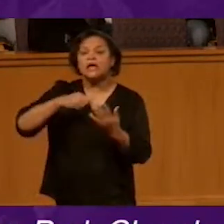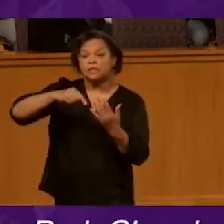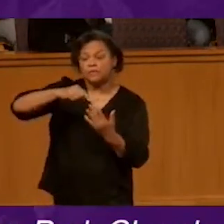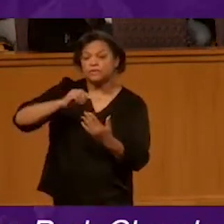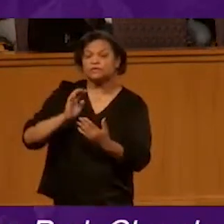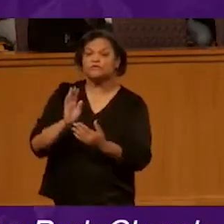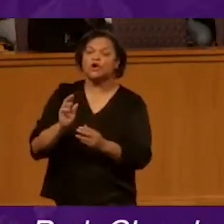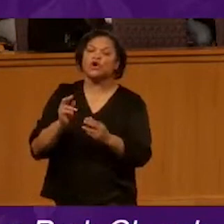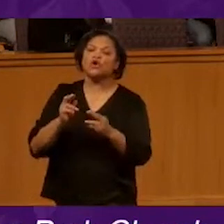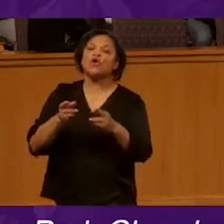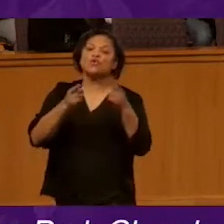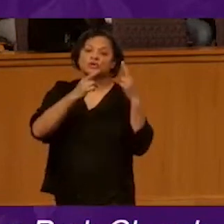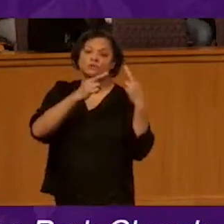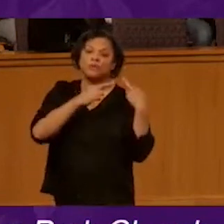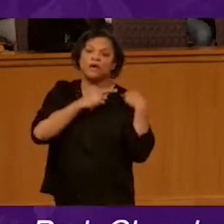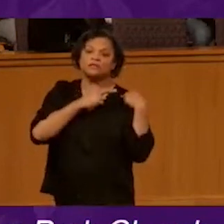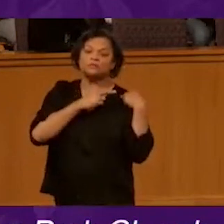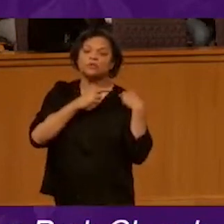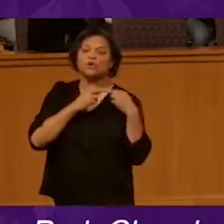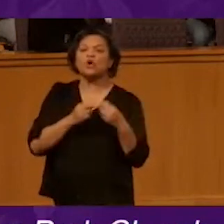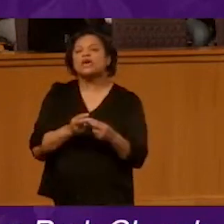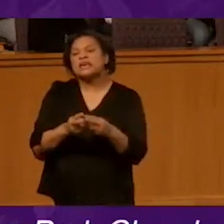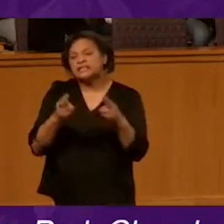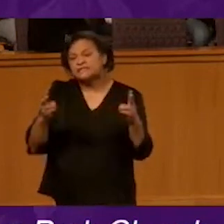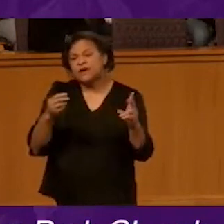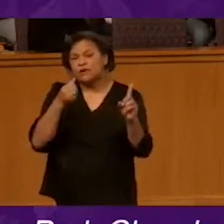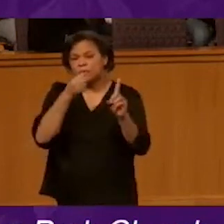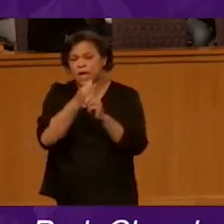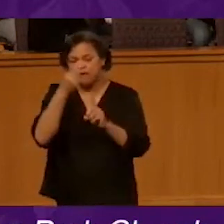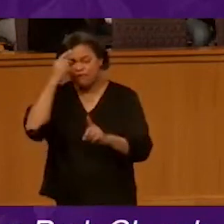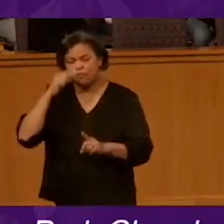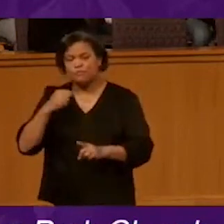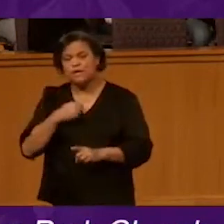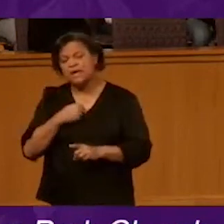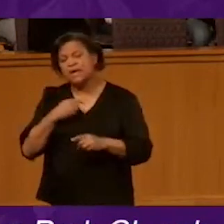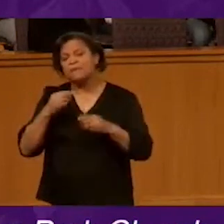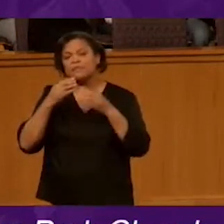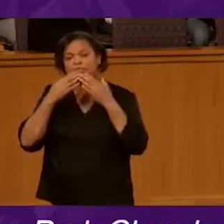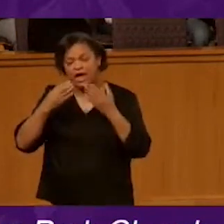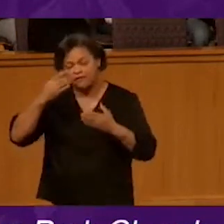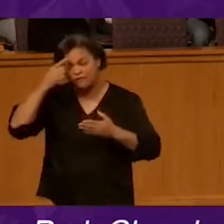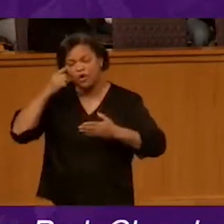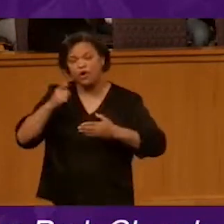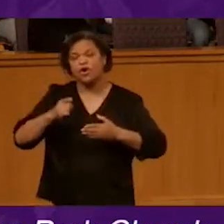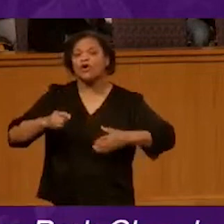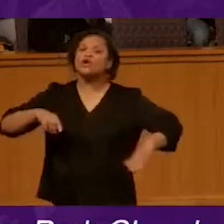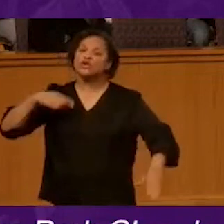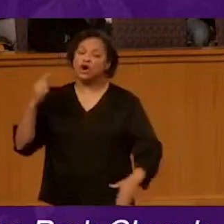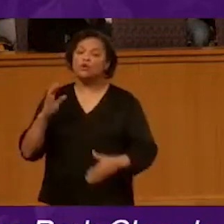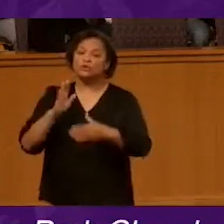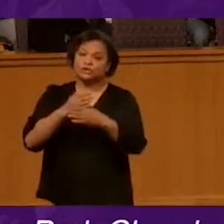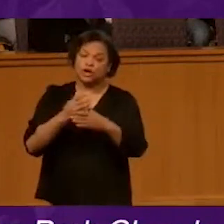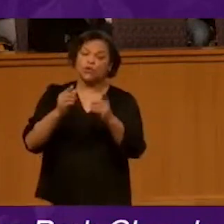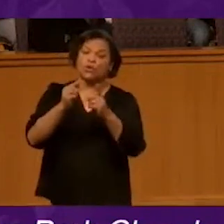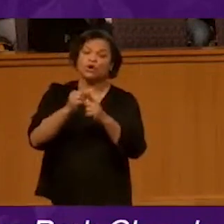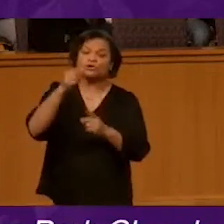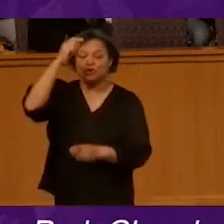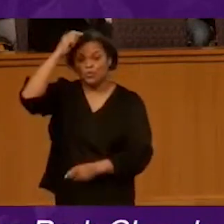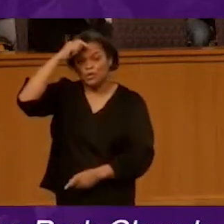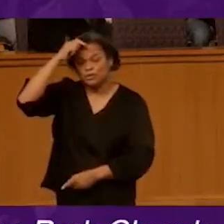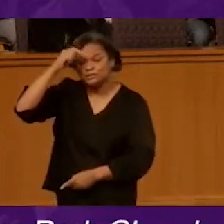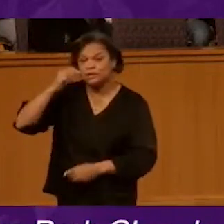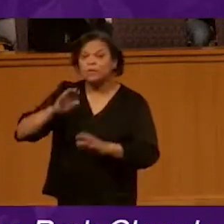responsibilities was very impactful for me. So I am truly grateful for her. She would always share words of wisdom, how we can better ourselves as